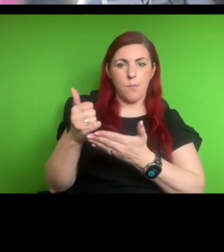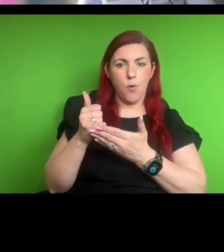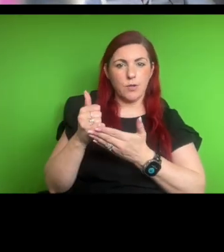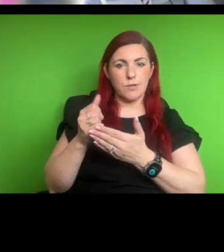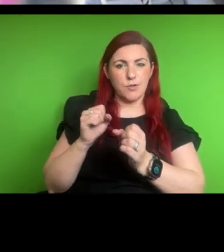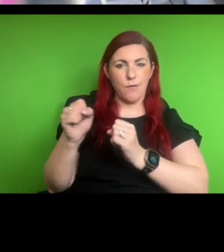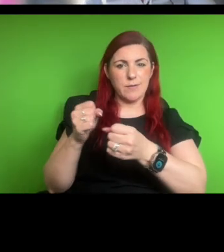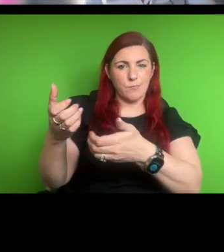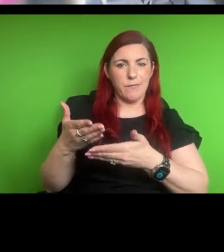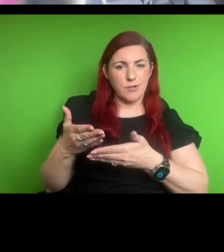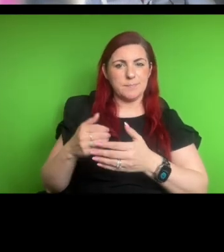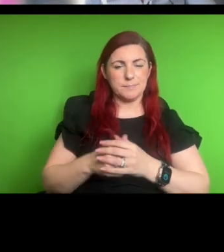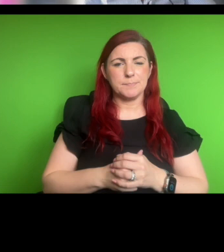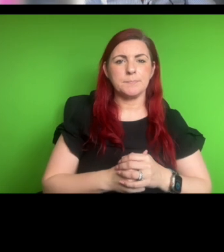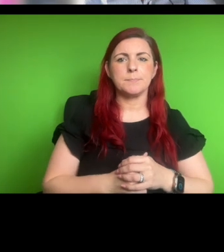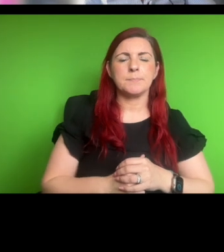Next slide, please.